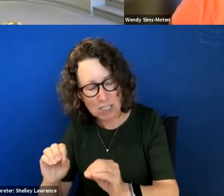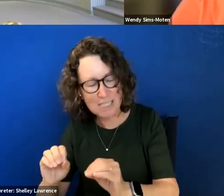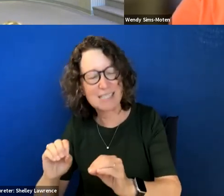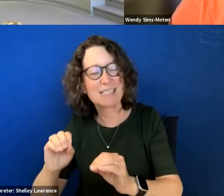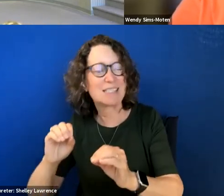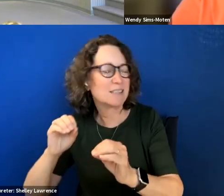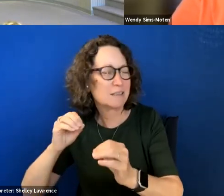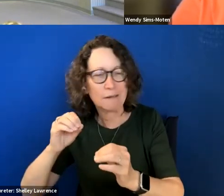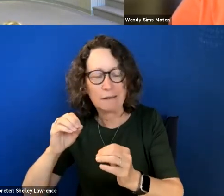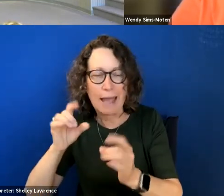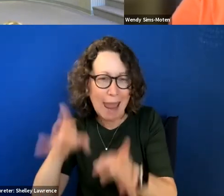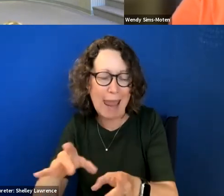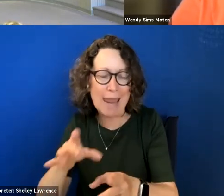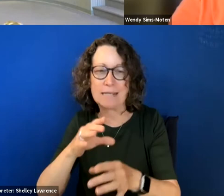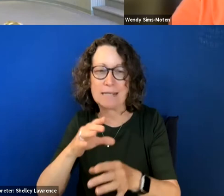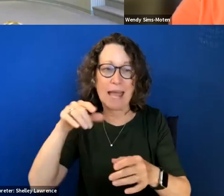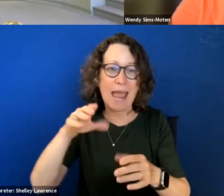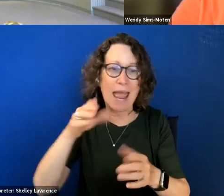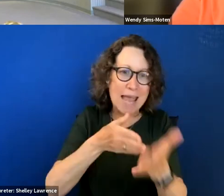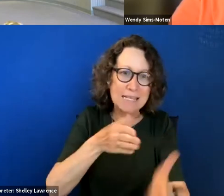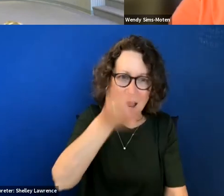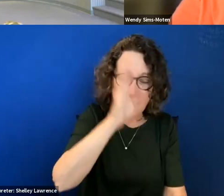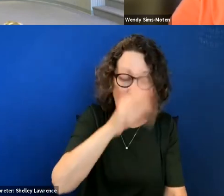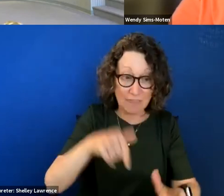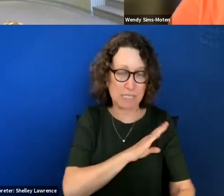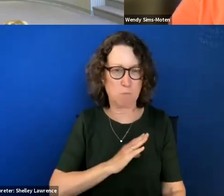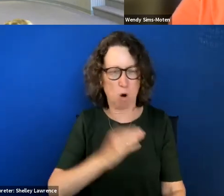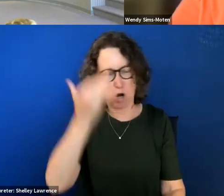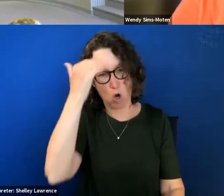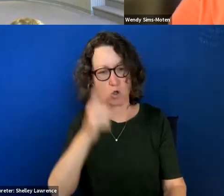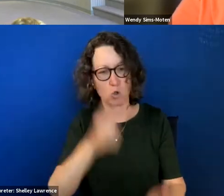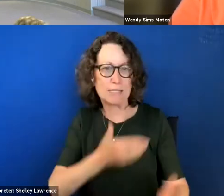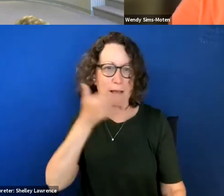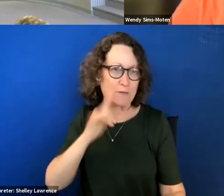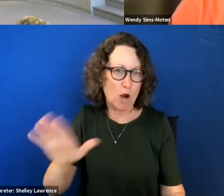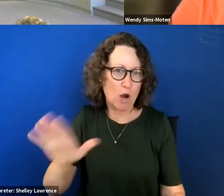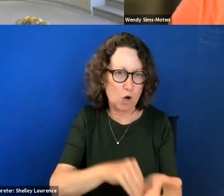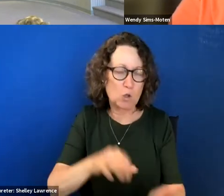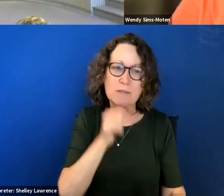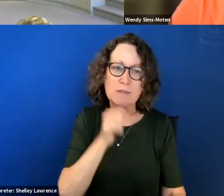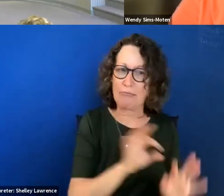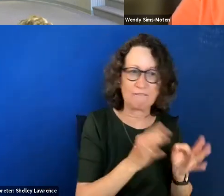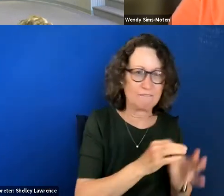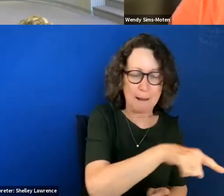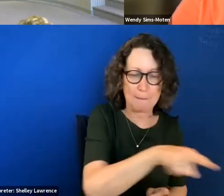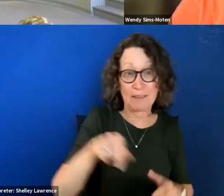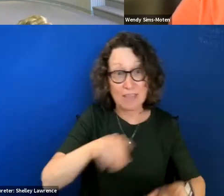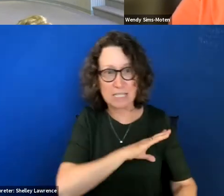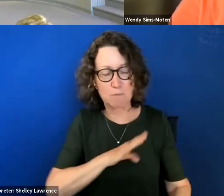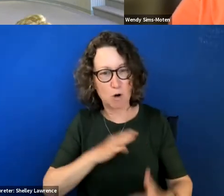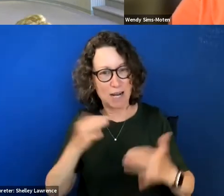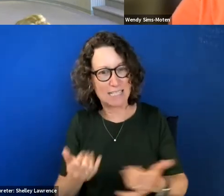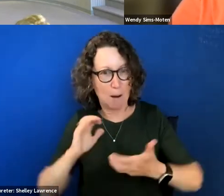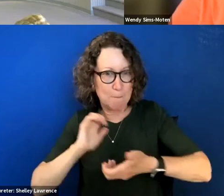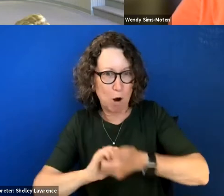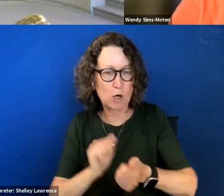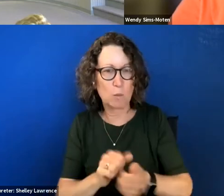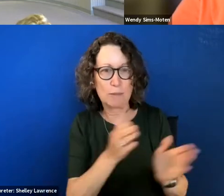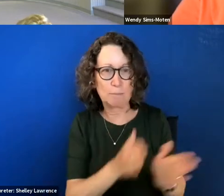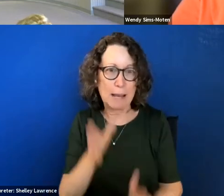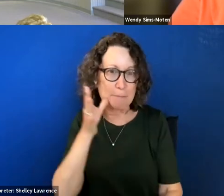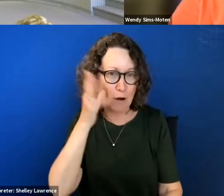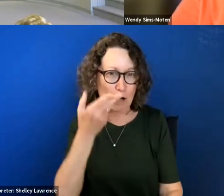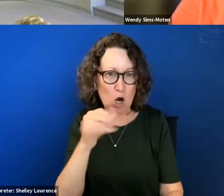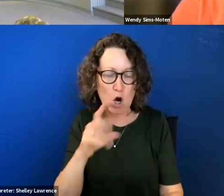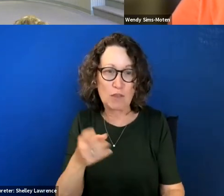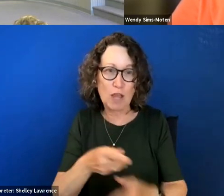and anti-God. This board believes it knows what's best for your student, not the family. This board is now partnered with Planned Parenthood, the